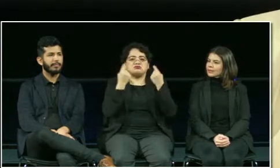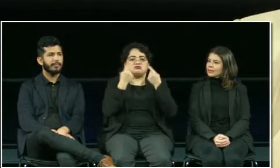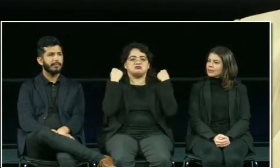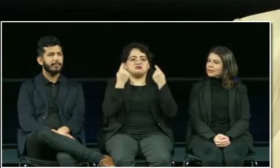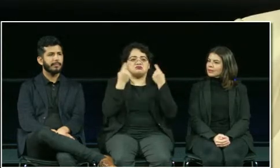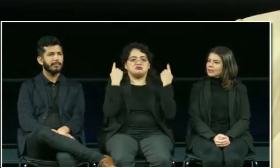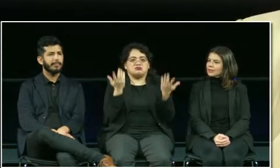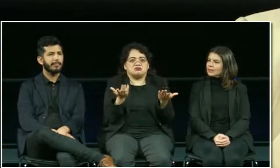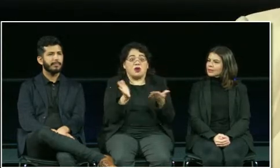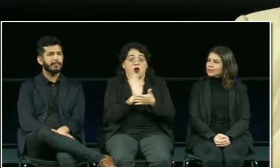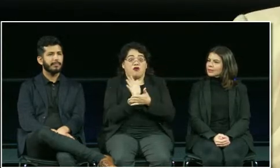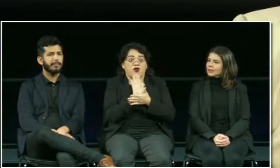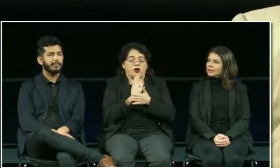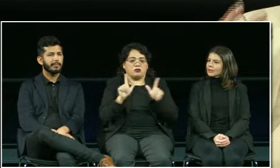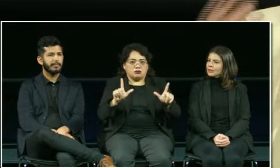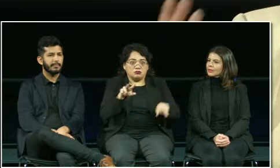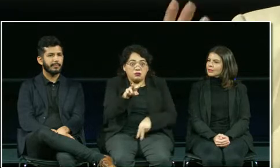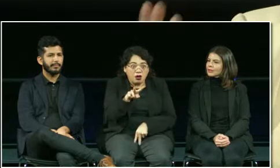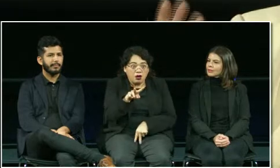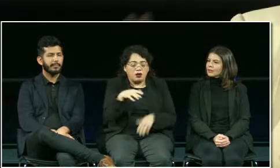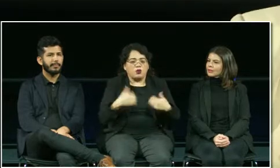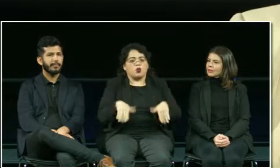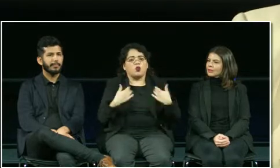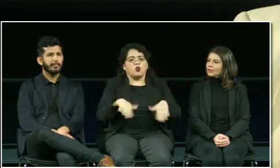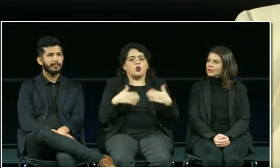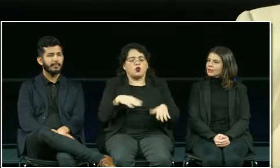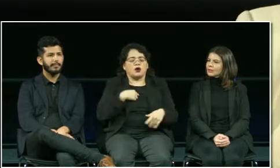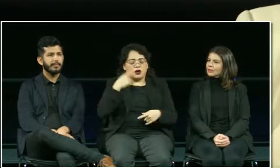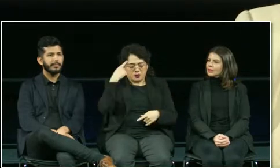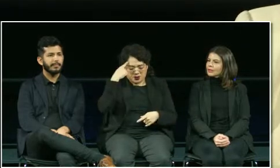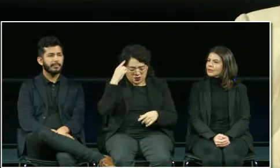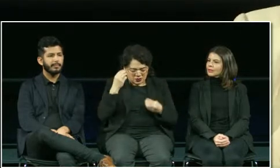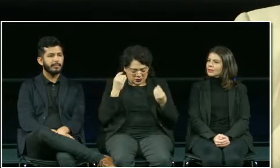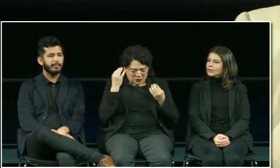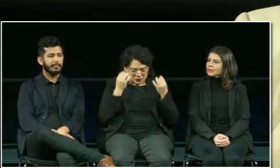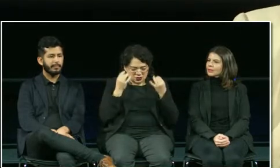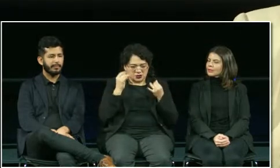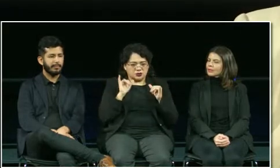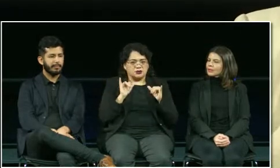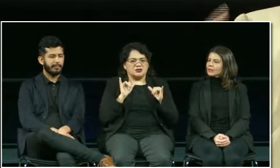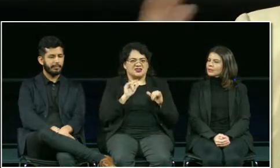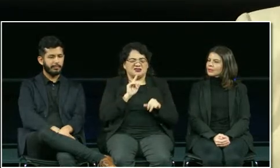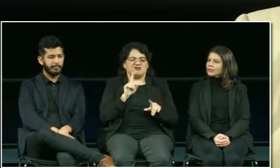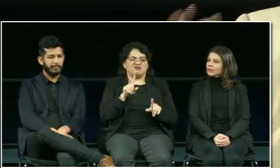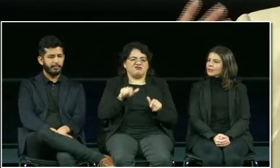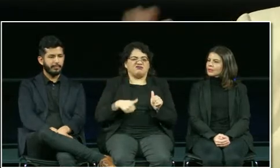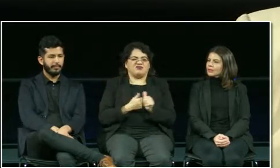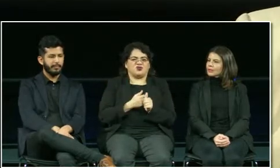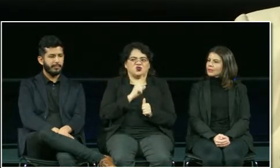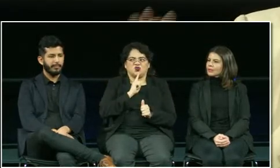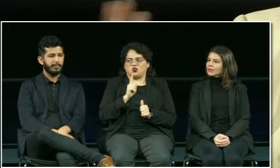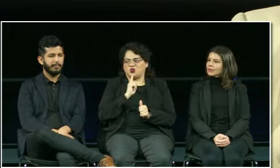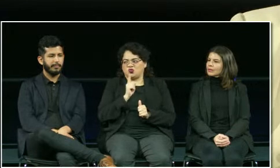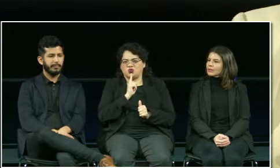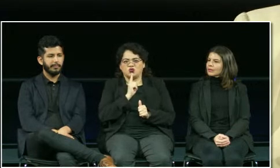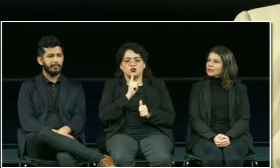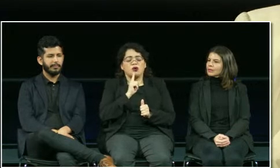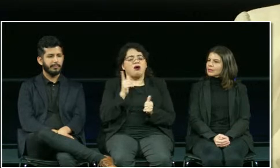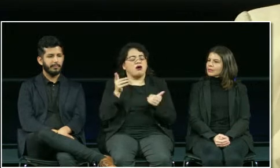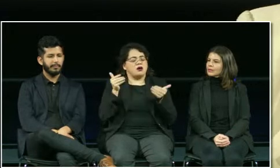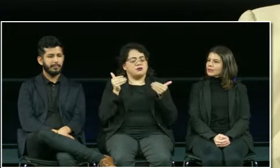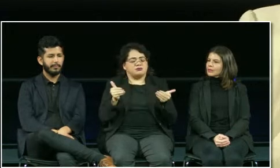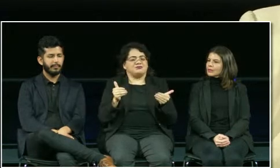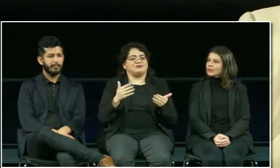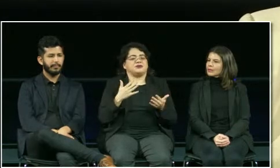making a movie is a way of having people change their mind and open up to have a debate and be able to talk